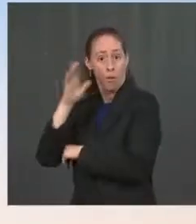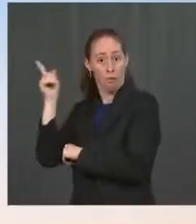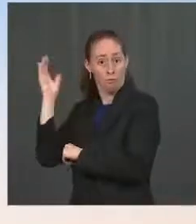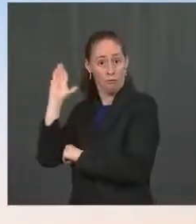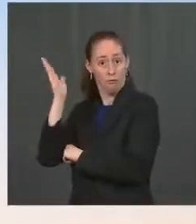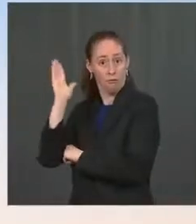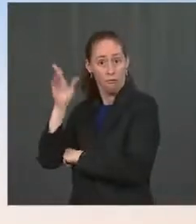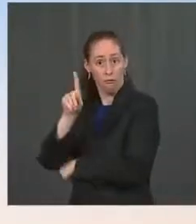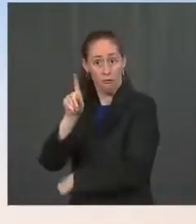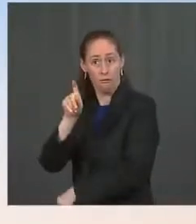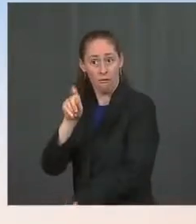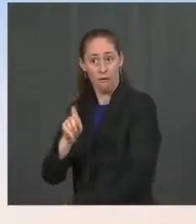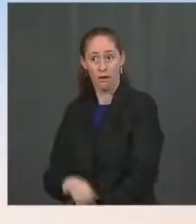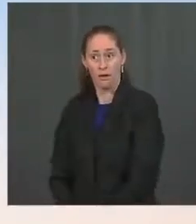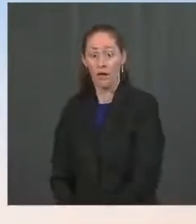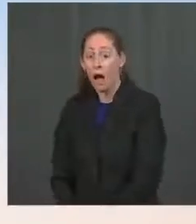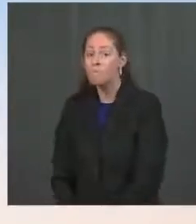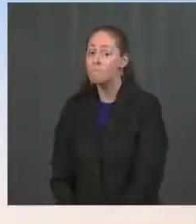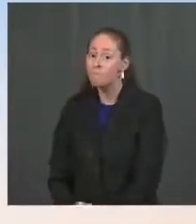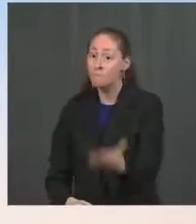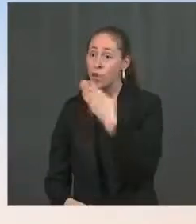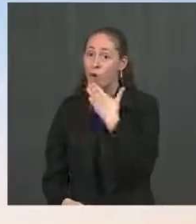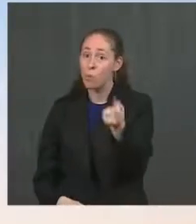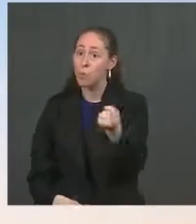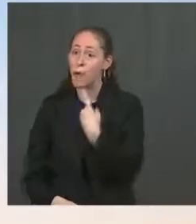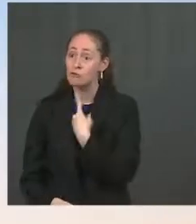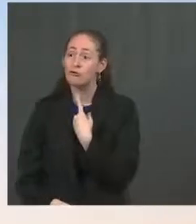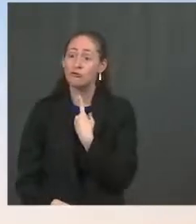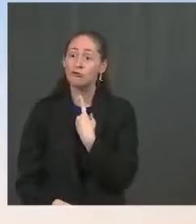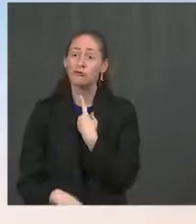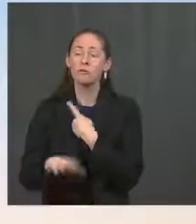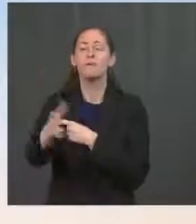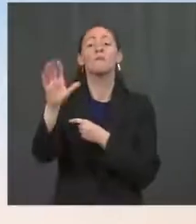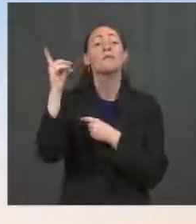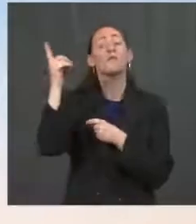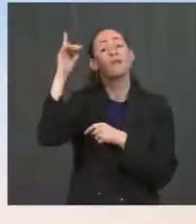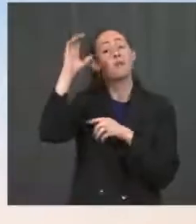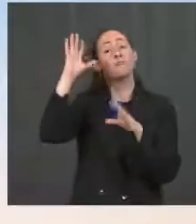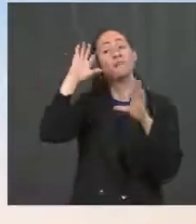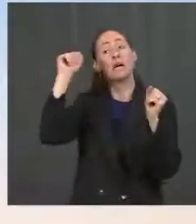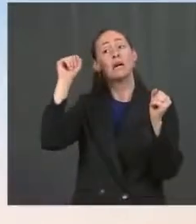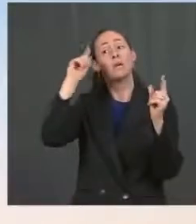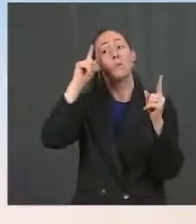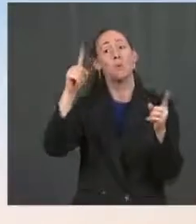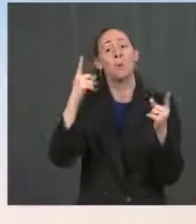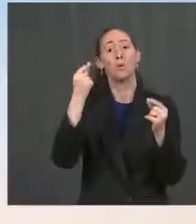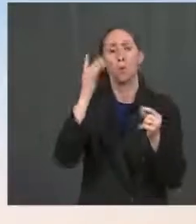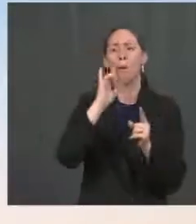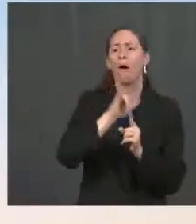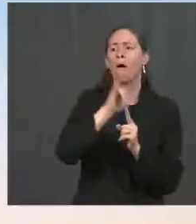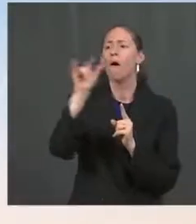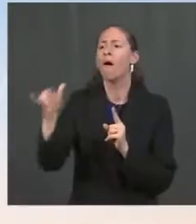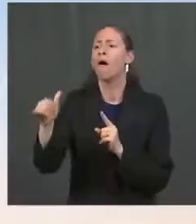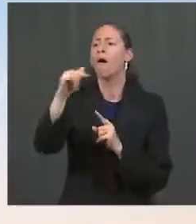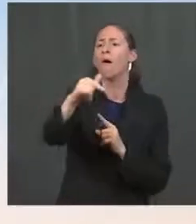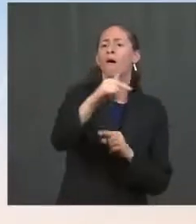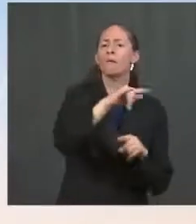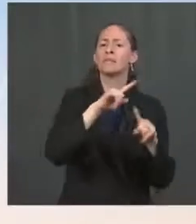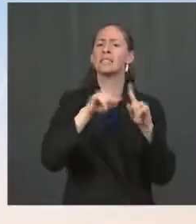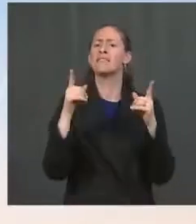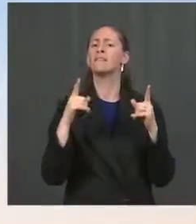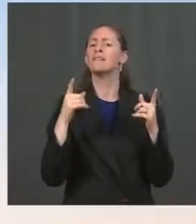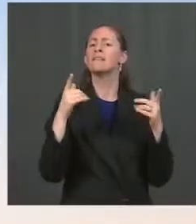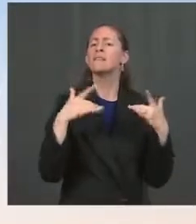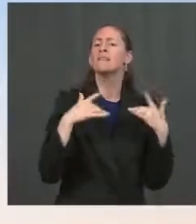way. We, because he's attending an event with several other former presidents and of course former prominent officials in the morning